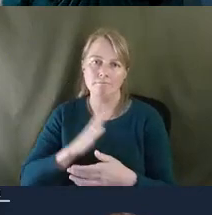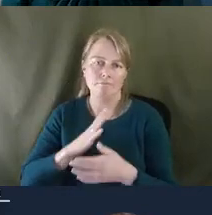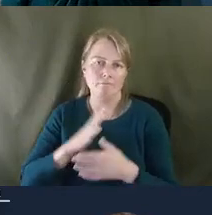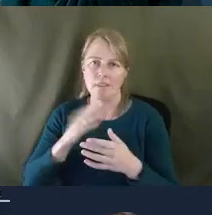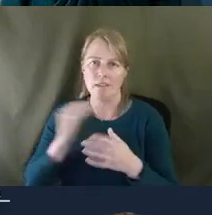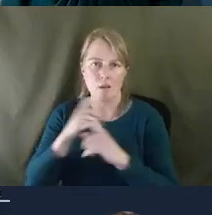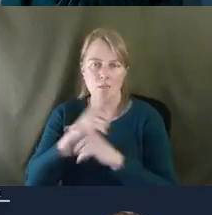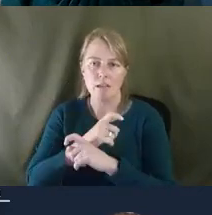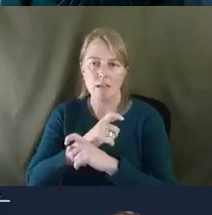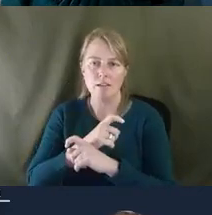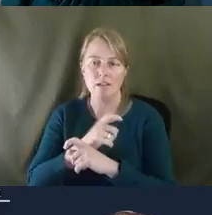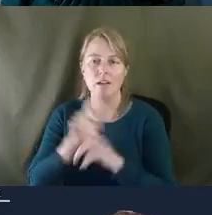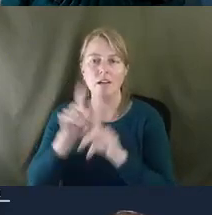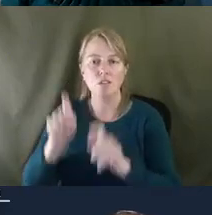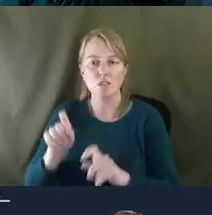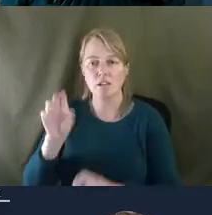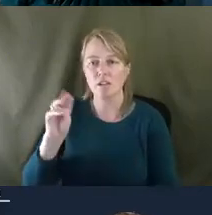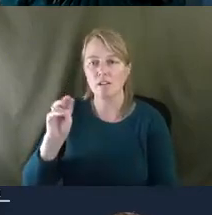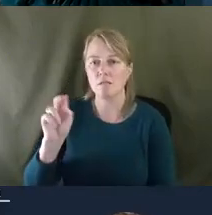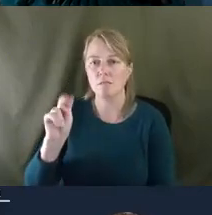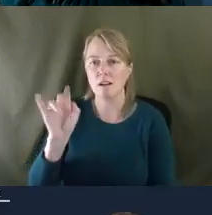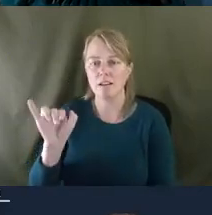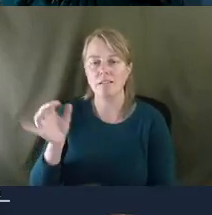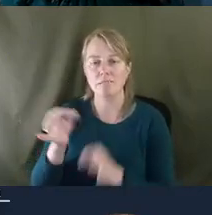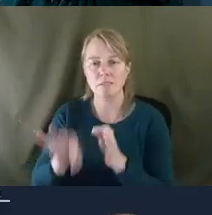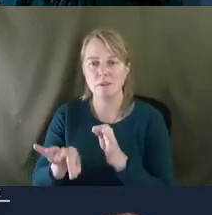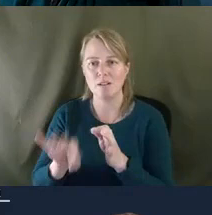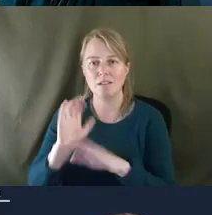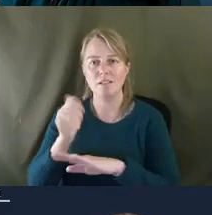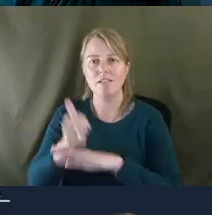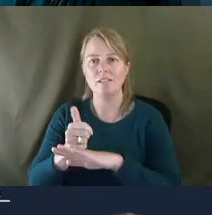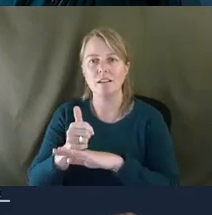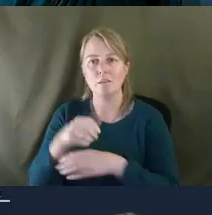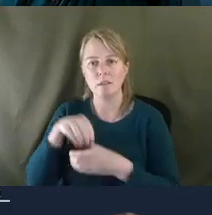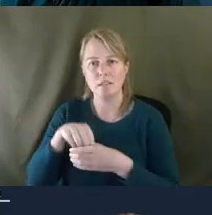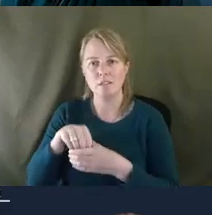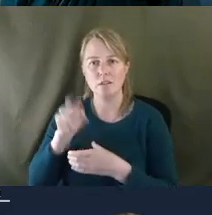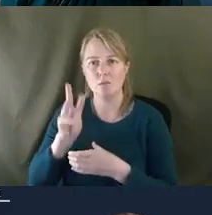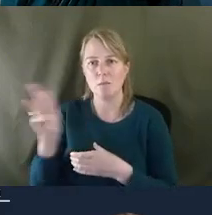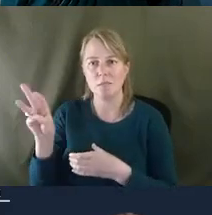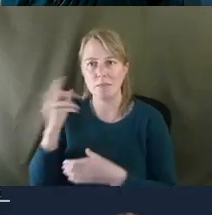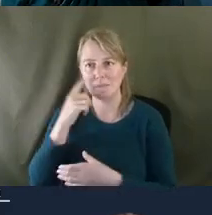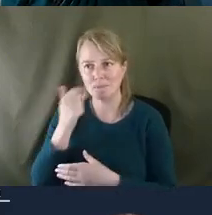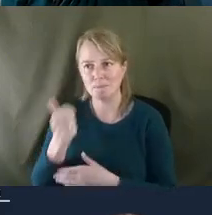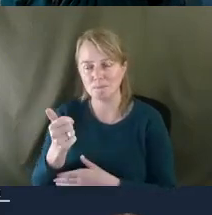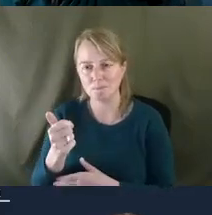complicated. But yeah, SurveyMonkey, easy peasy. Set up an internal website, however you want to do it.